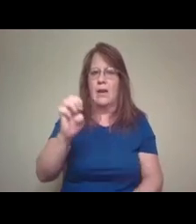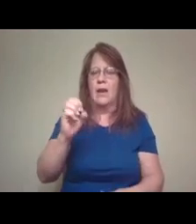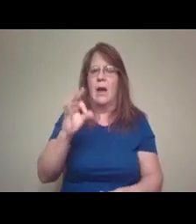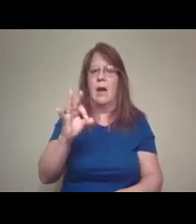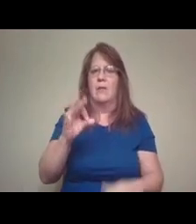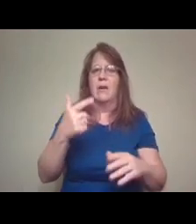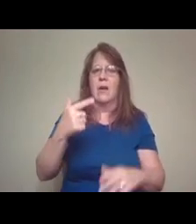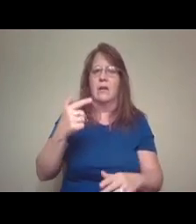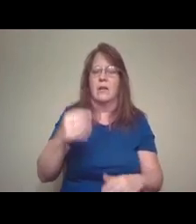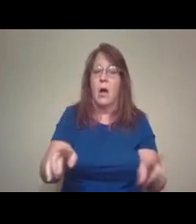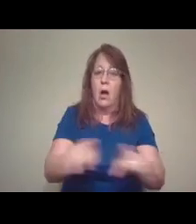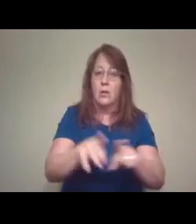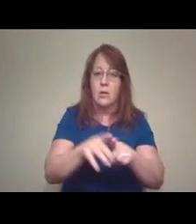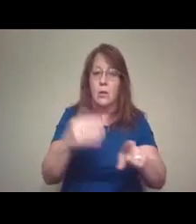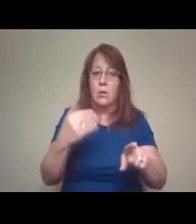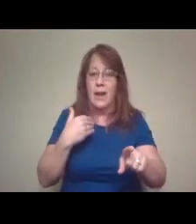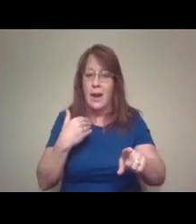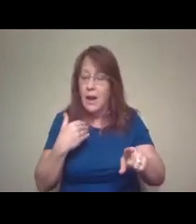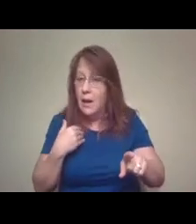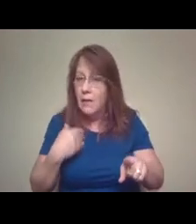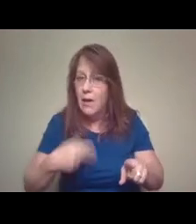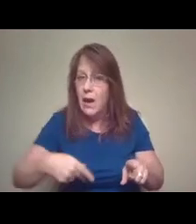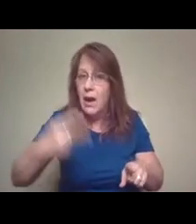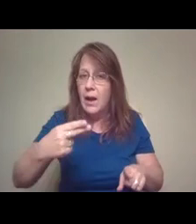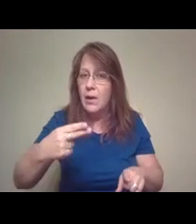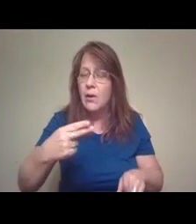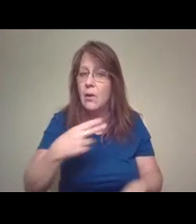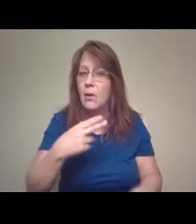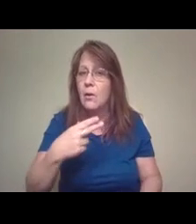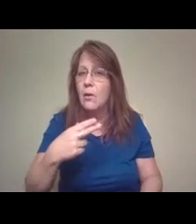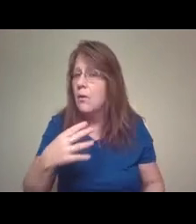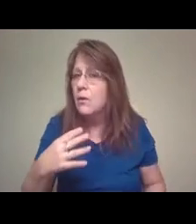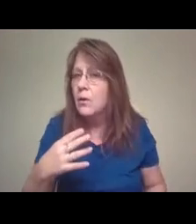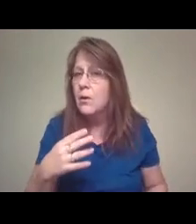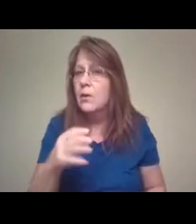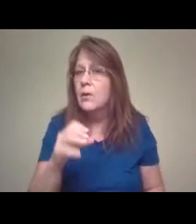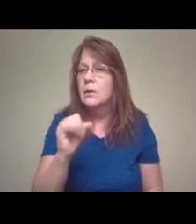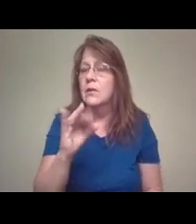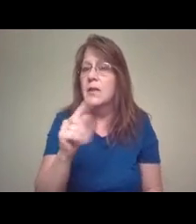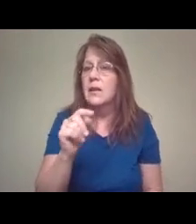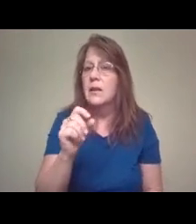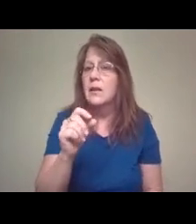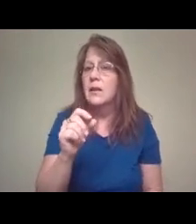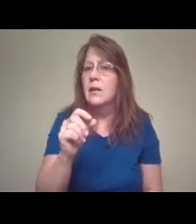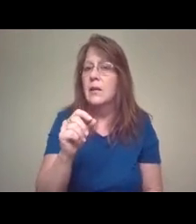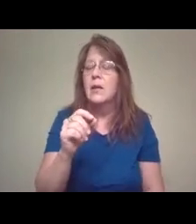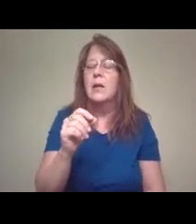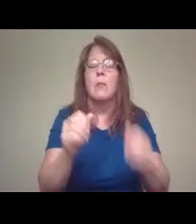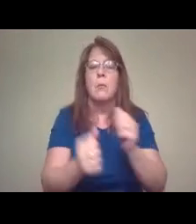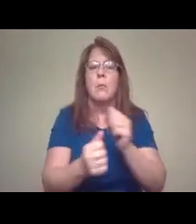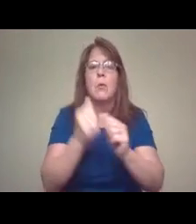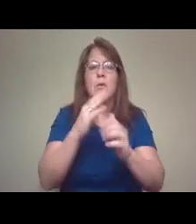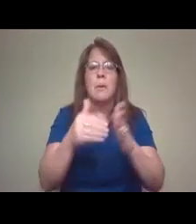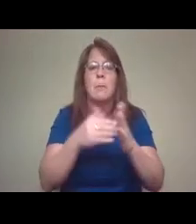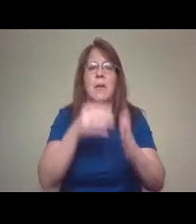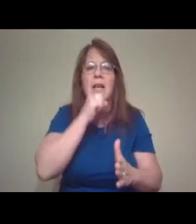men. And again, the majority of people in these states tend to have more middle-aged white men than other